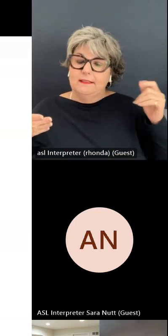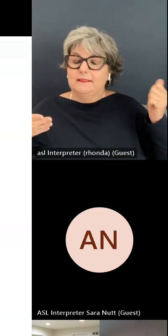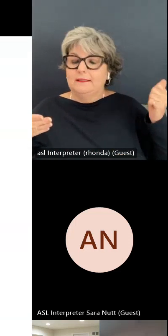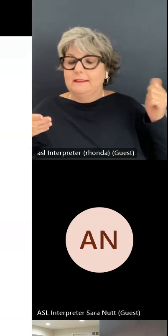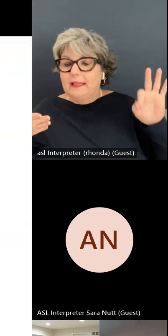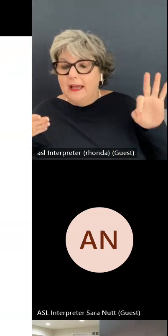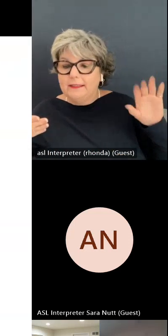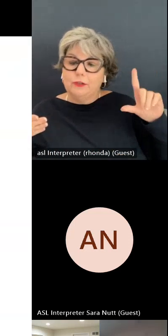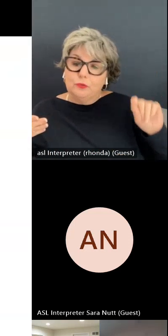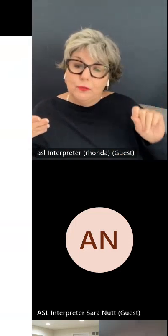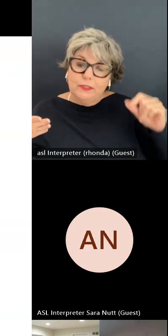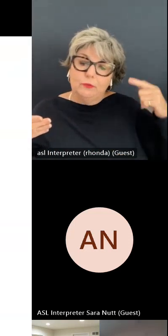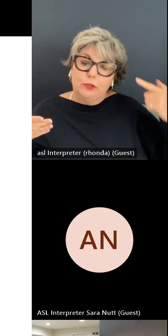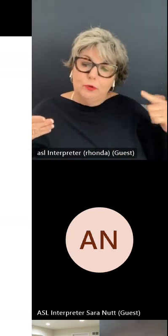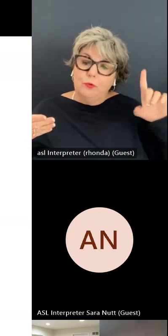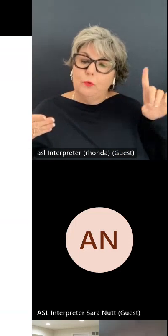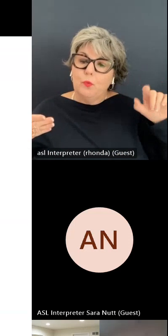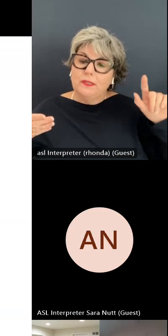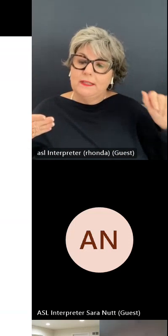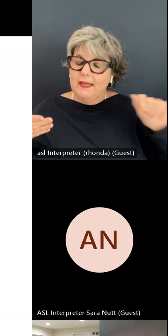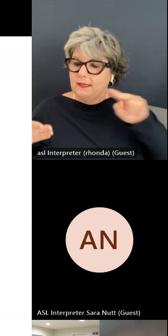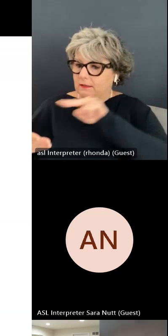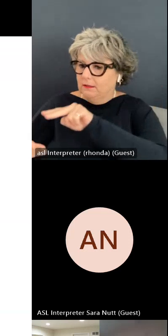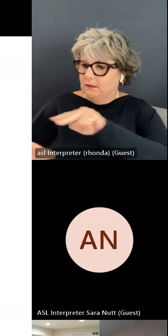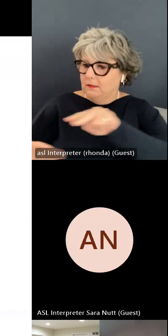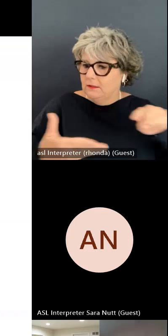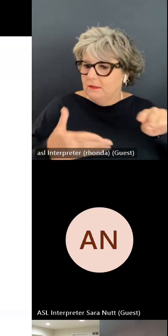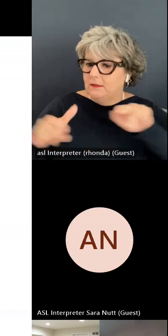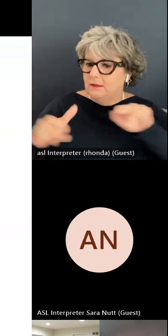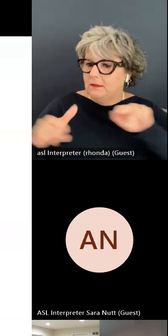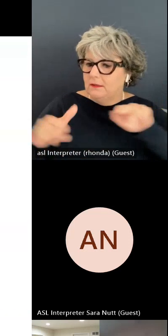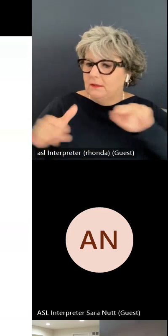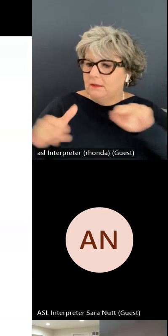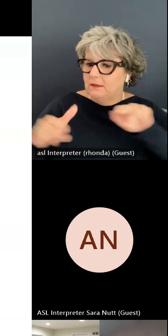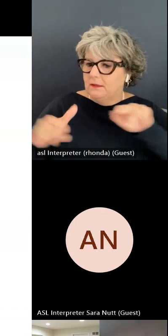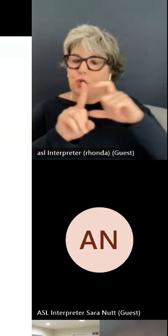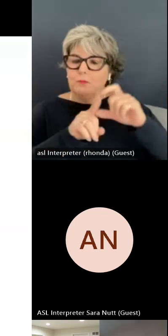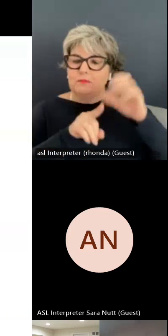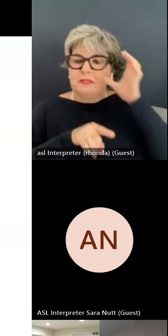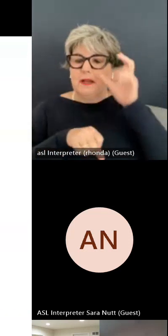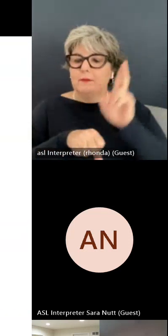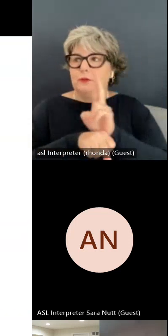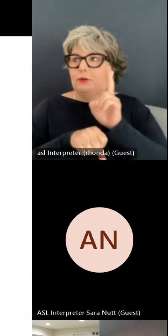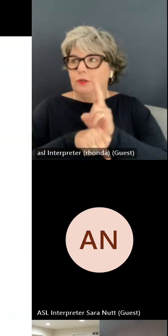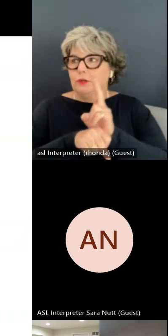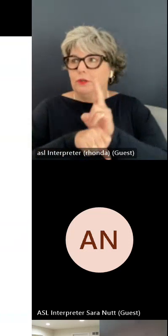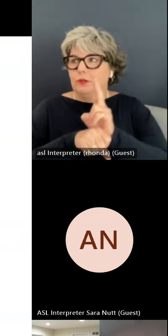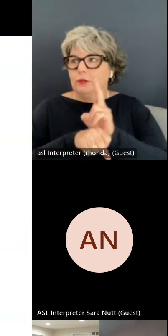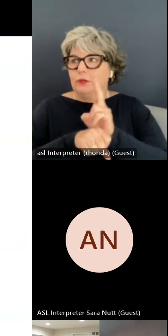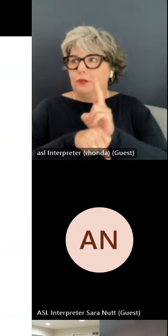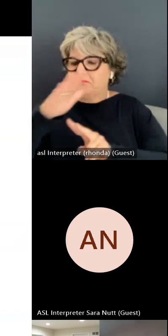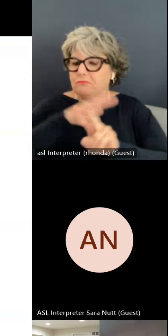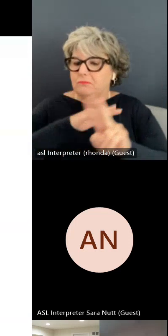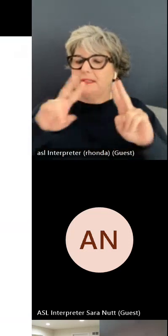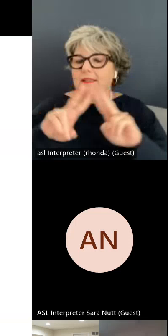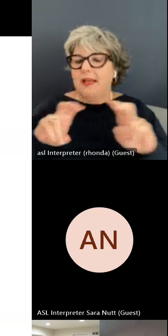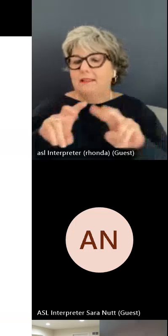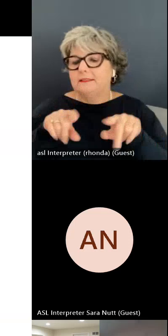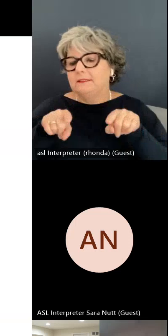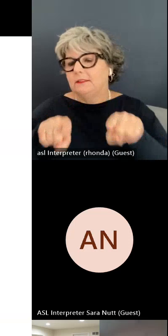20, 21, 23 data, and largely the same terms and concepts are used, so you can do trend analysis and comparison over